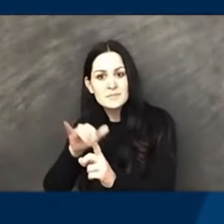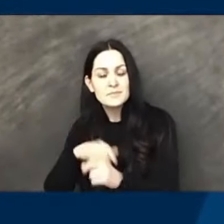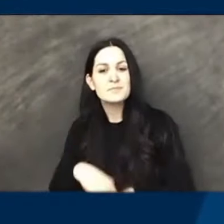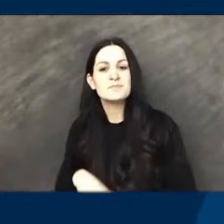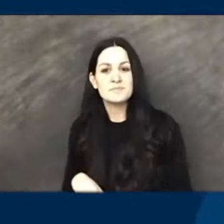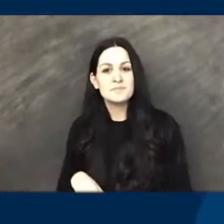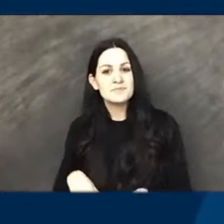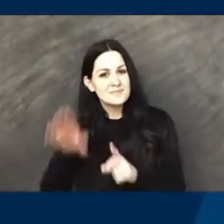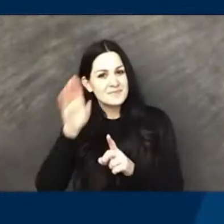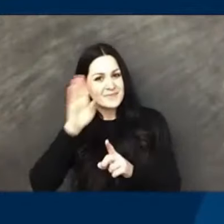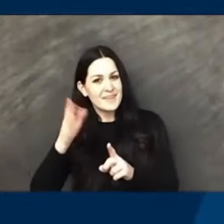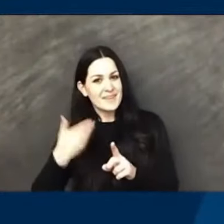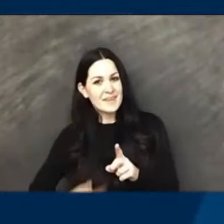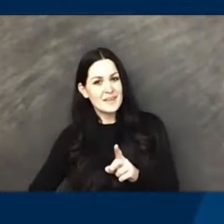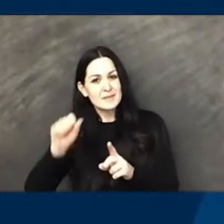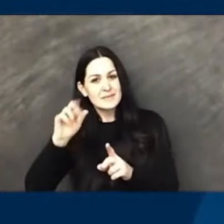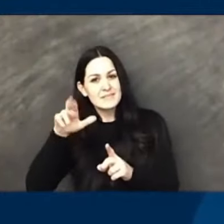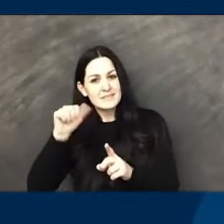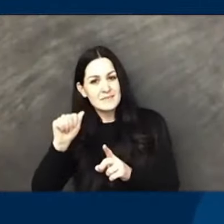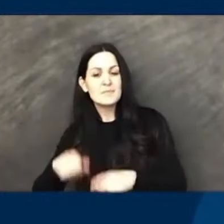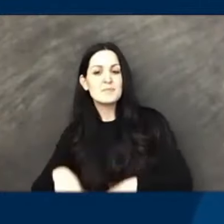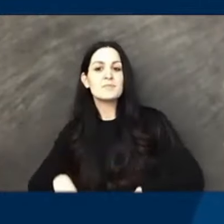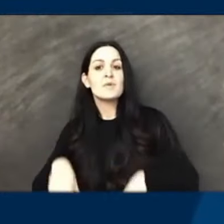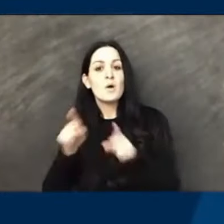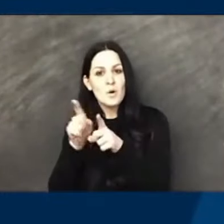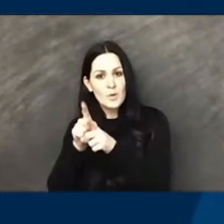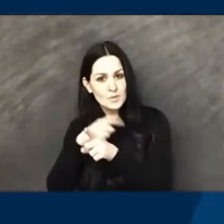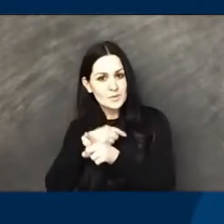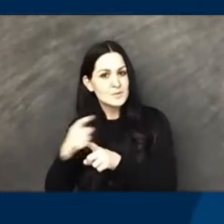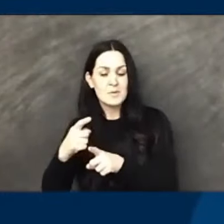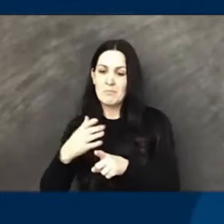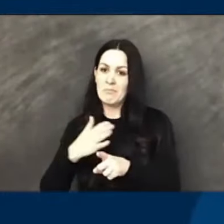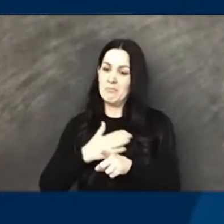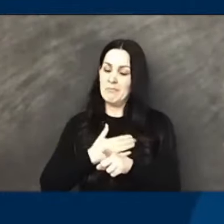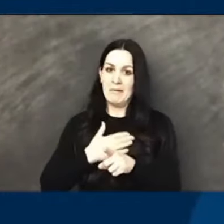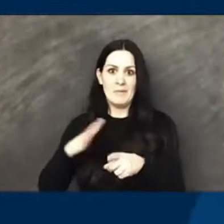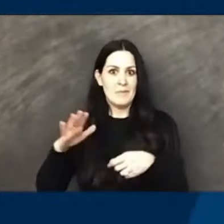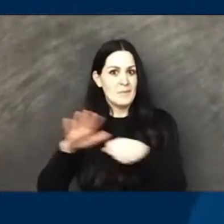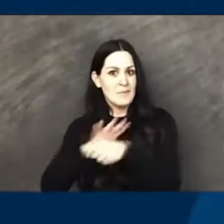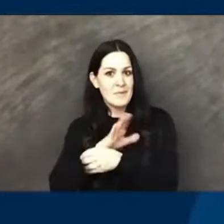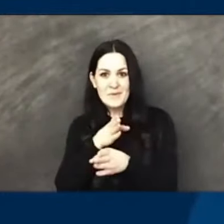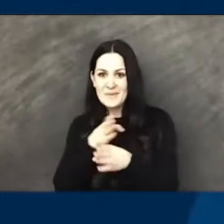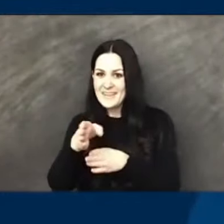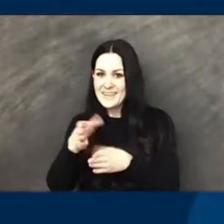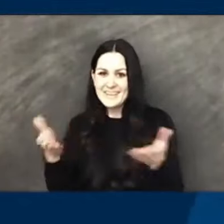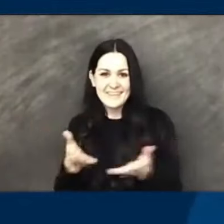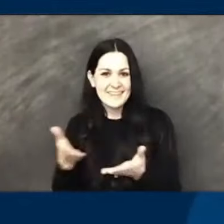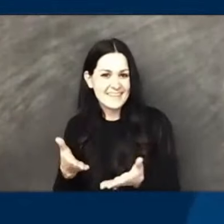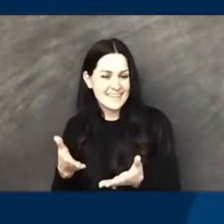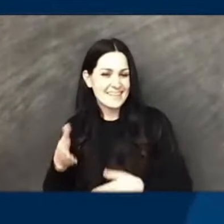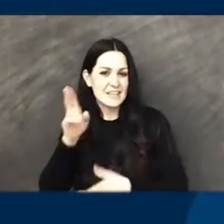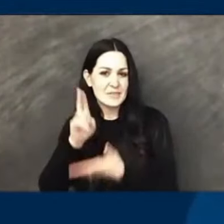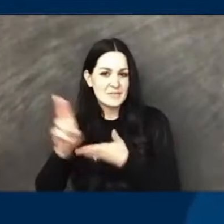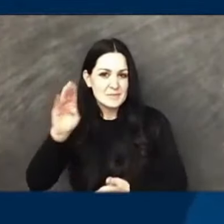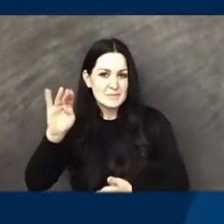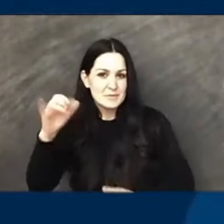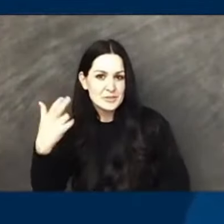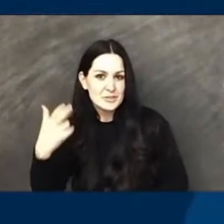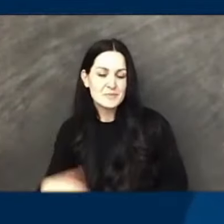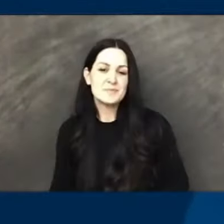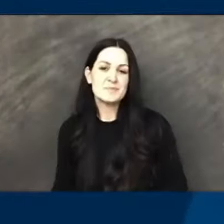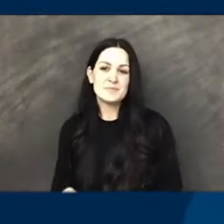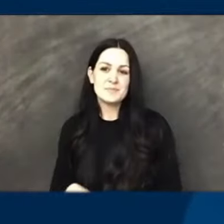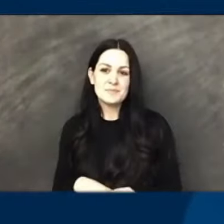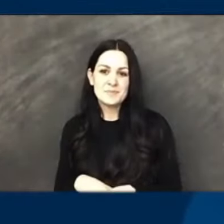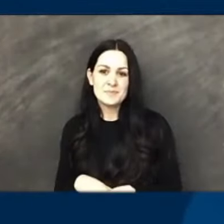Hi, I'm Sara Saberi. I've also spent my entire medical career here at the University of Michigan.